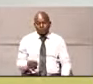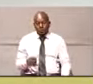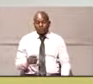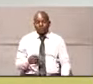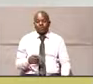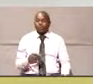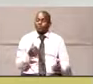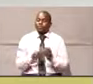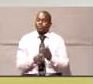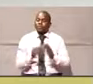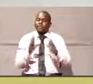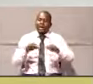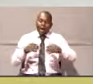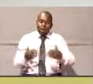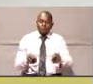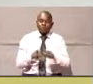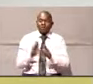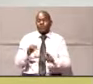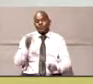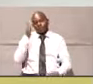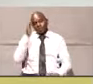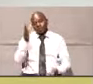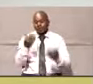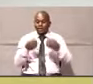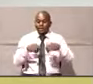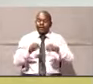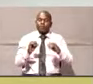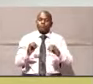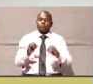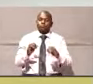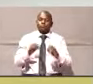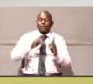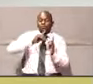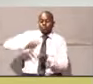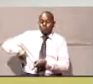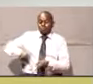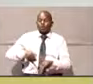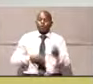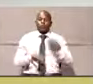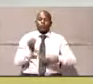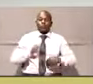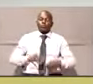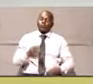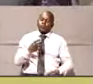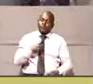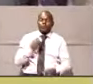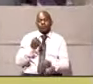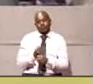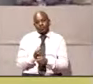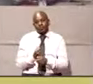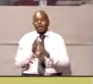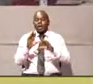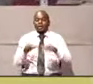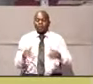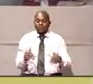of the problem, and they will not be able to shun corruption as we wish them to.